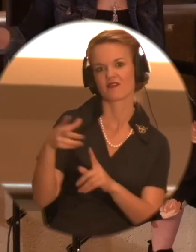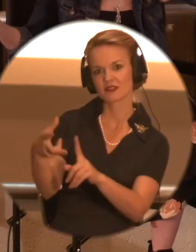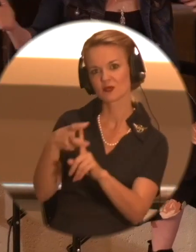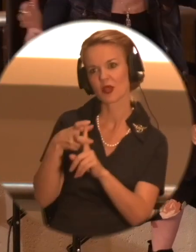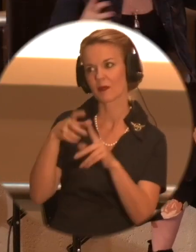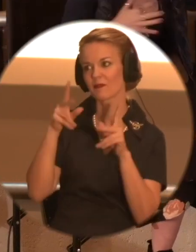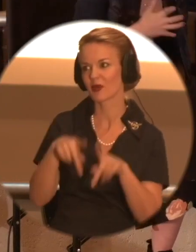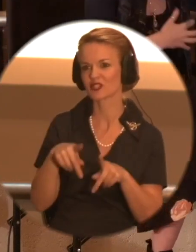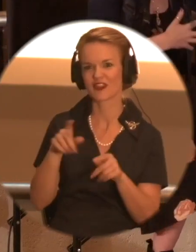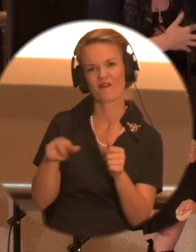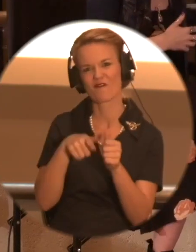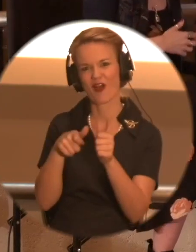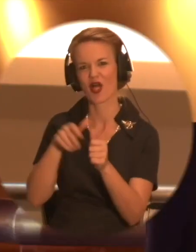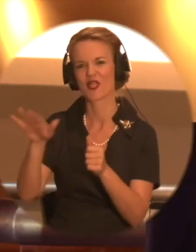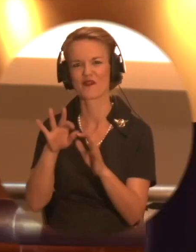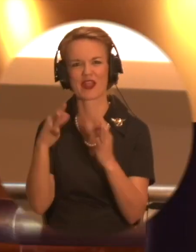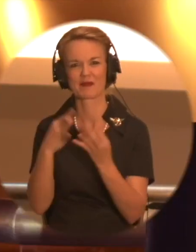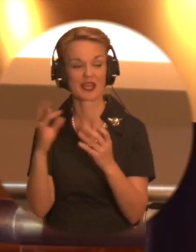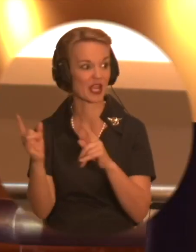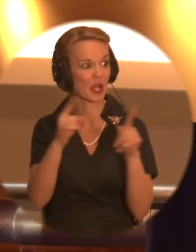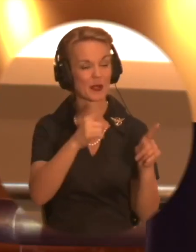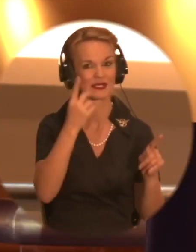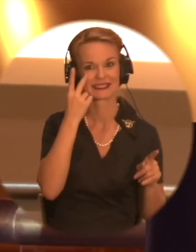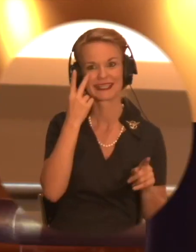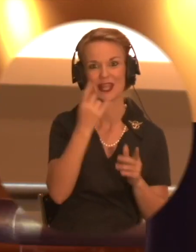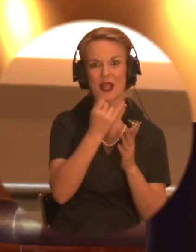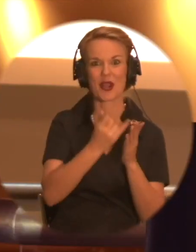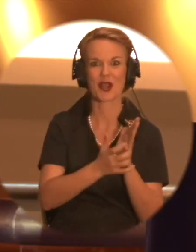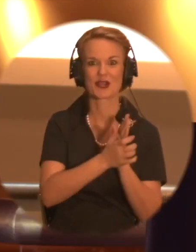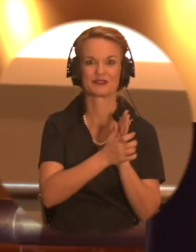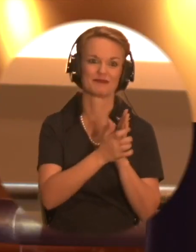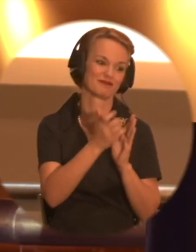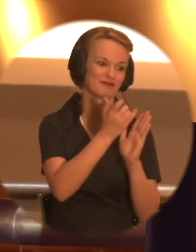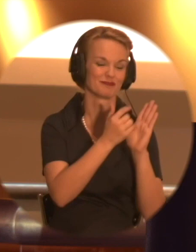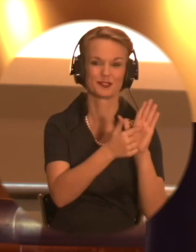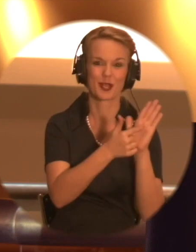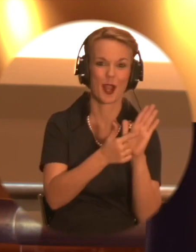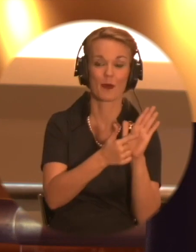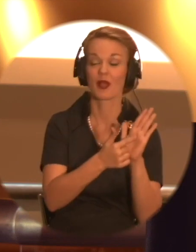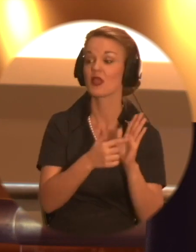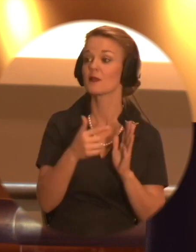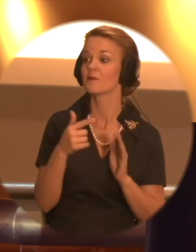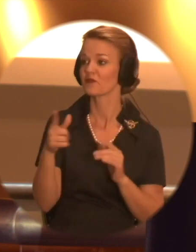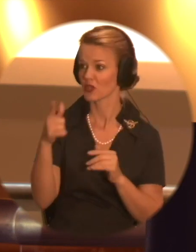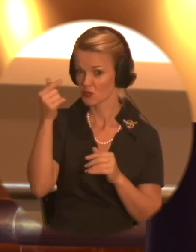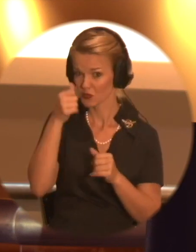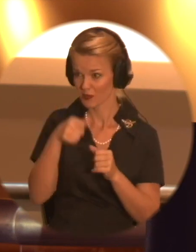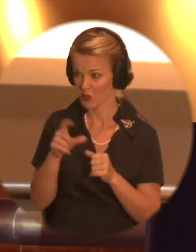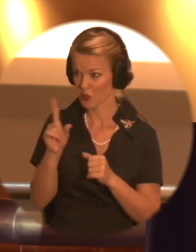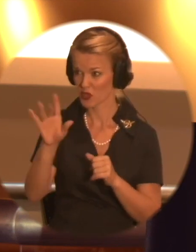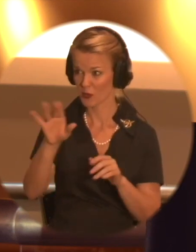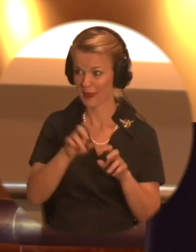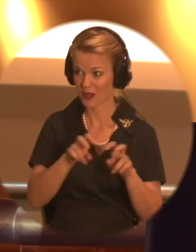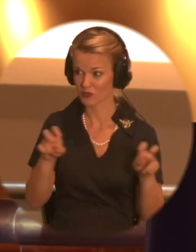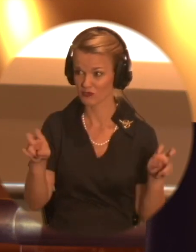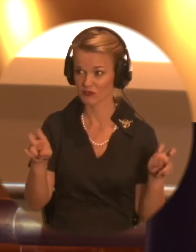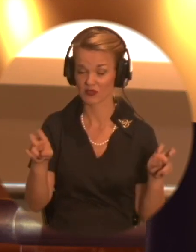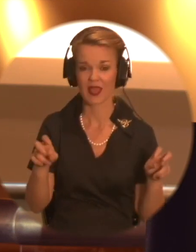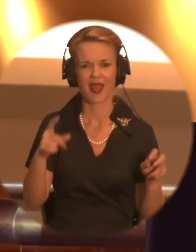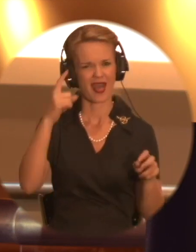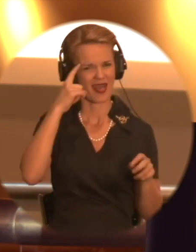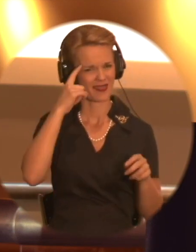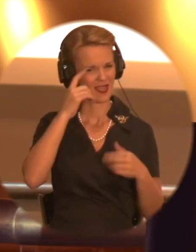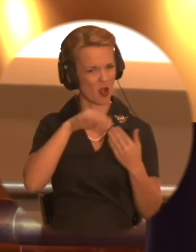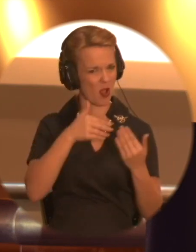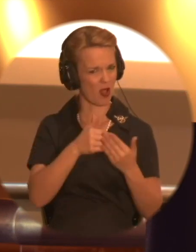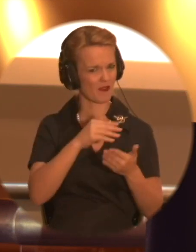family, we're all going to the art show now. Let's go. That'll be great. Because where are your panels located? Do you remember where you're at? I think I'm in the Hilton for all of them,